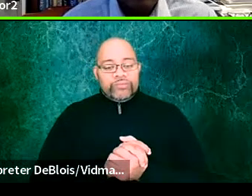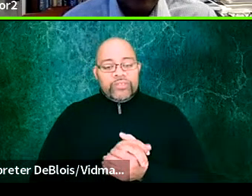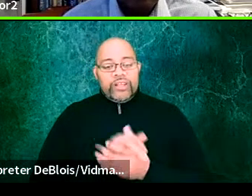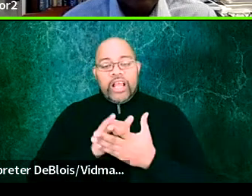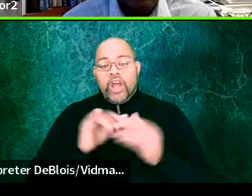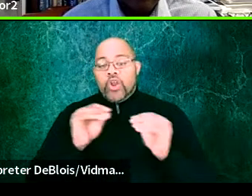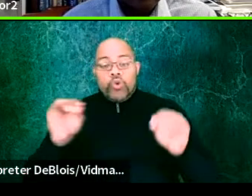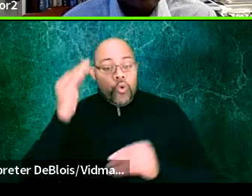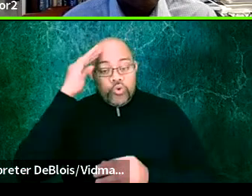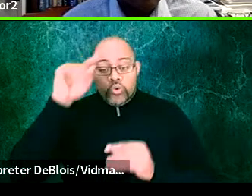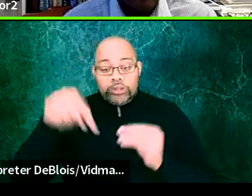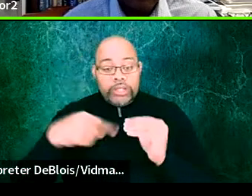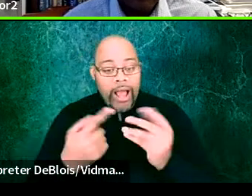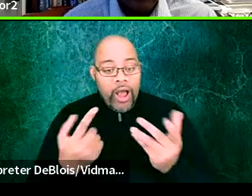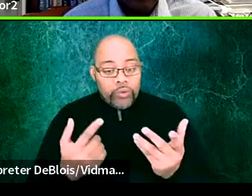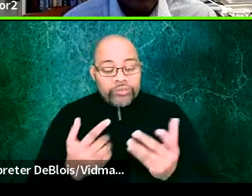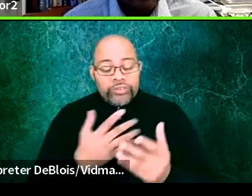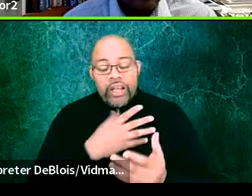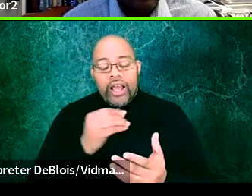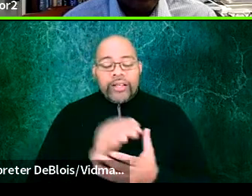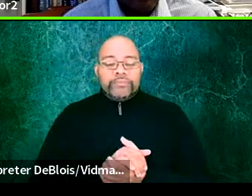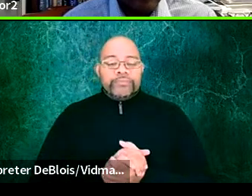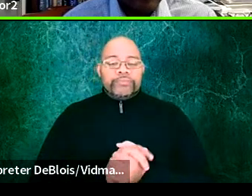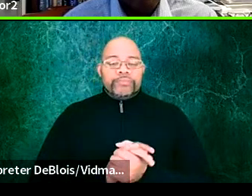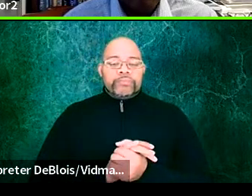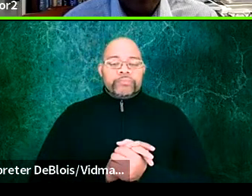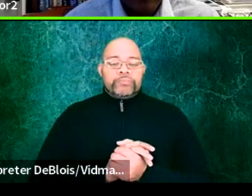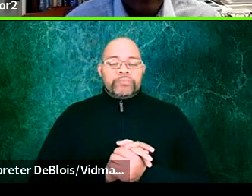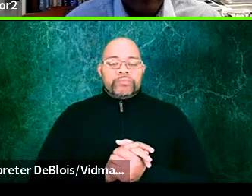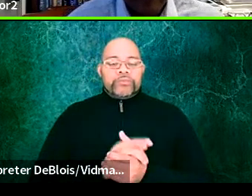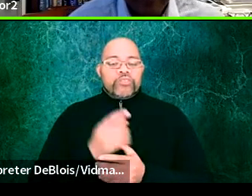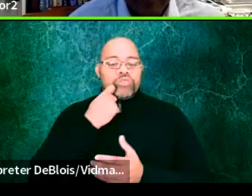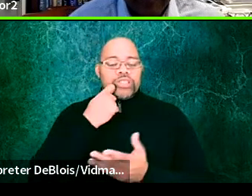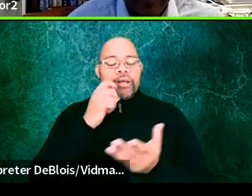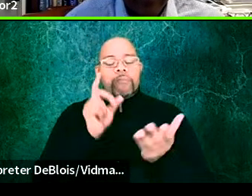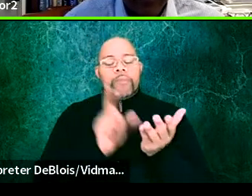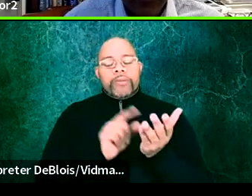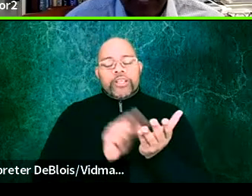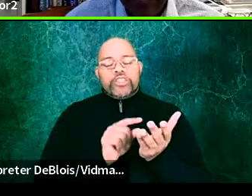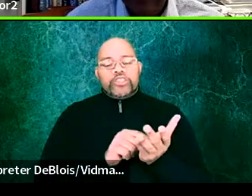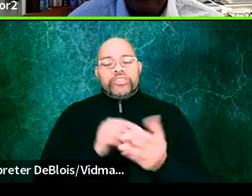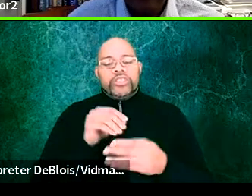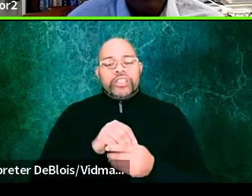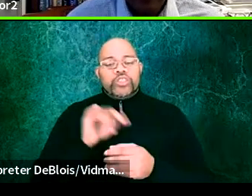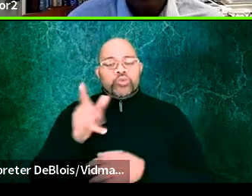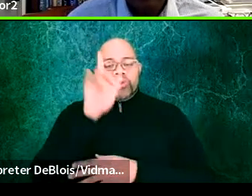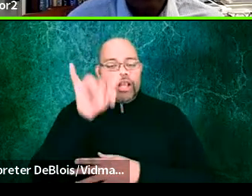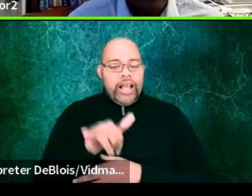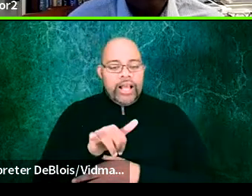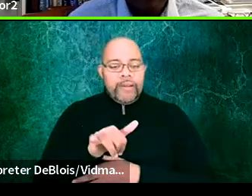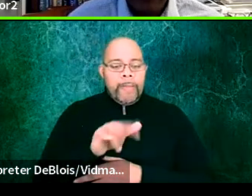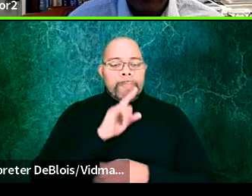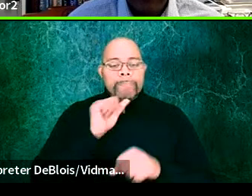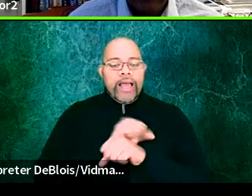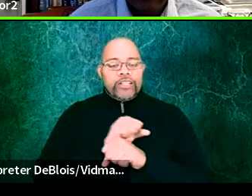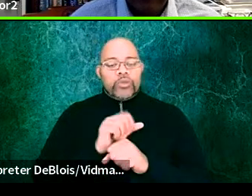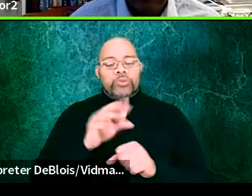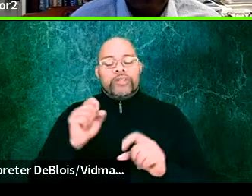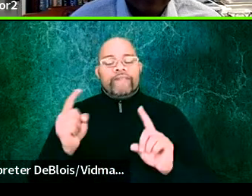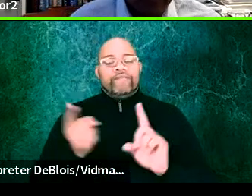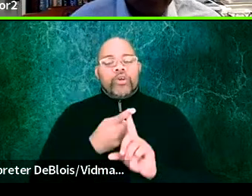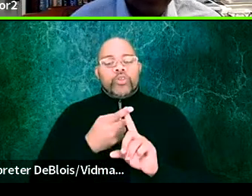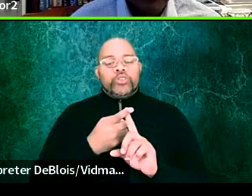one knows about. And a recent publication in July actually was the